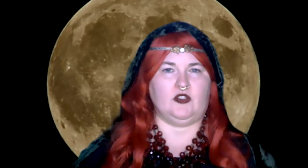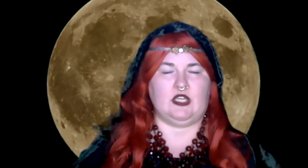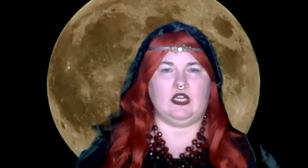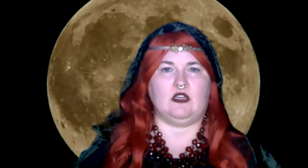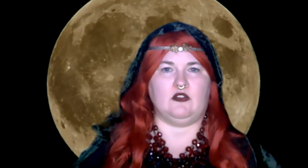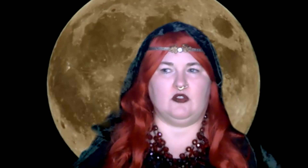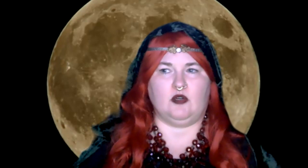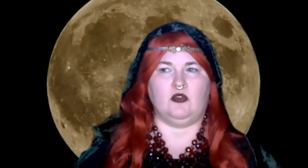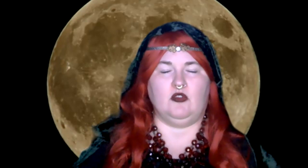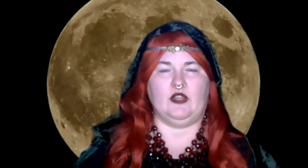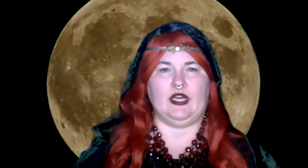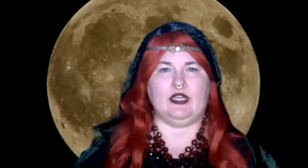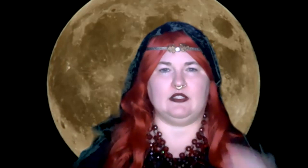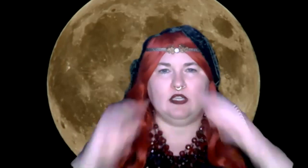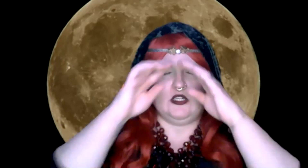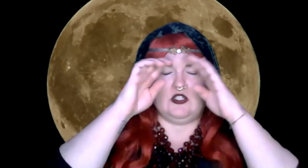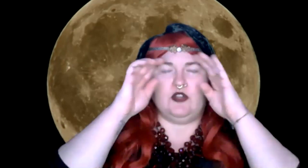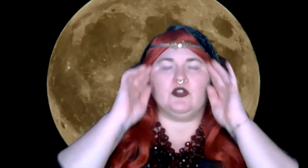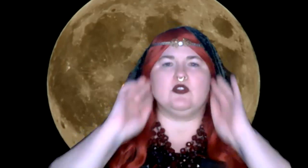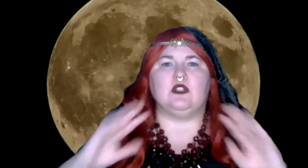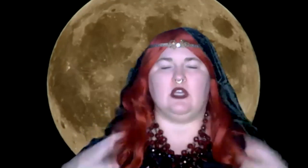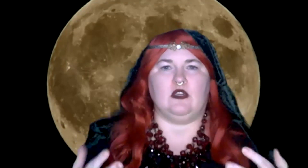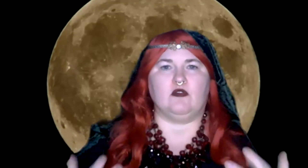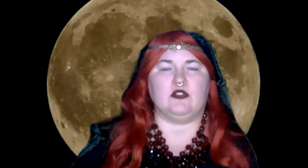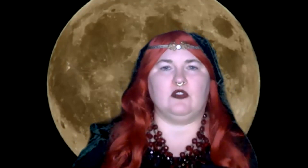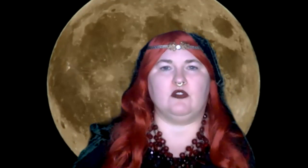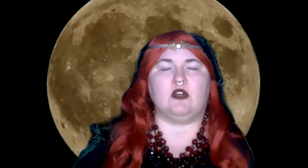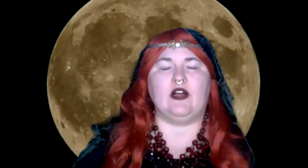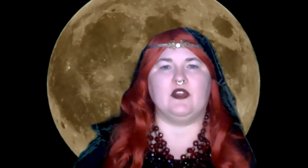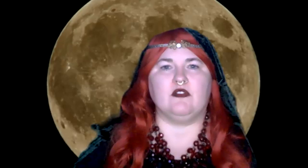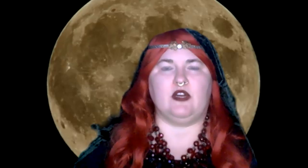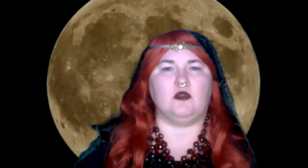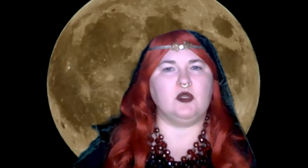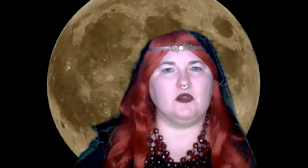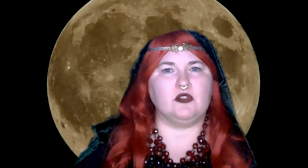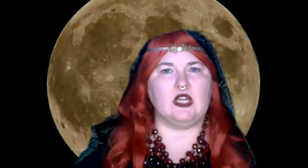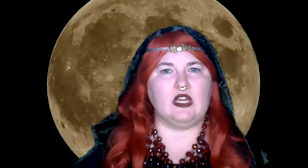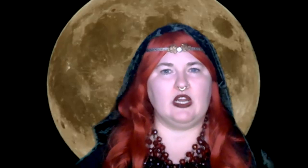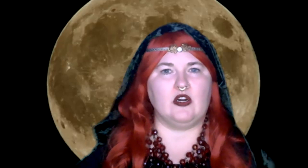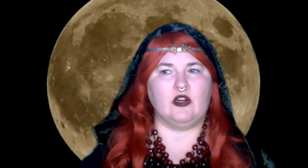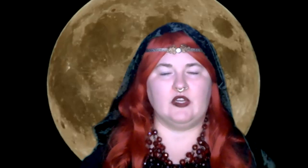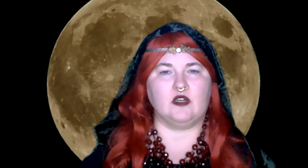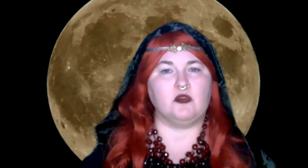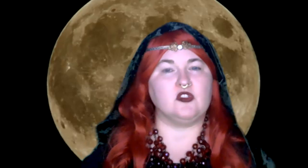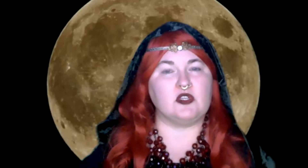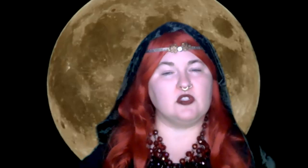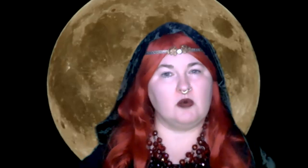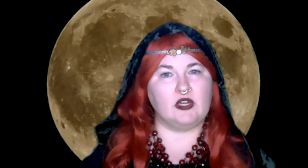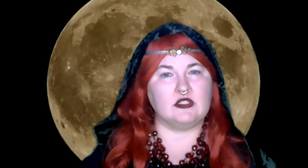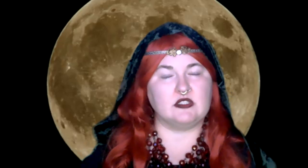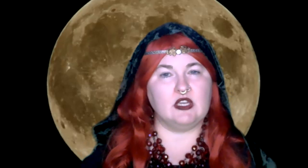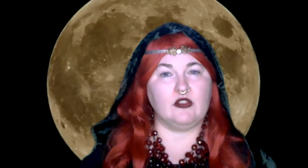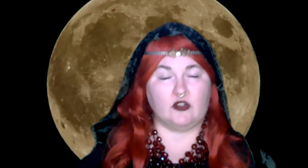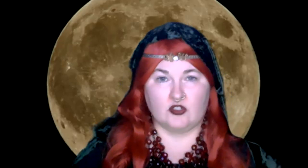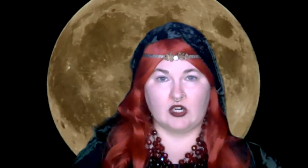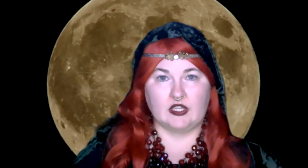know firsthand the trouble that shelters and rescues are having finding people to take care of animals, especially